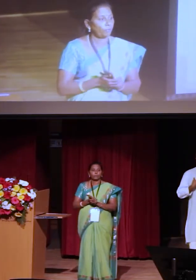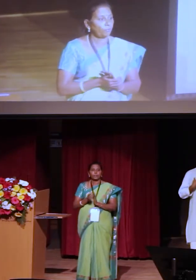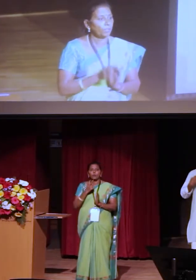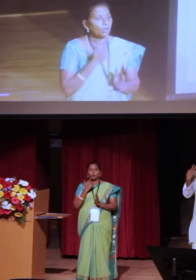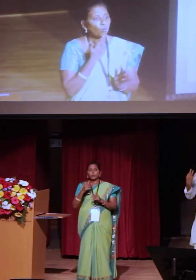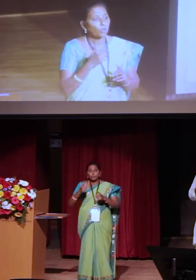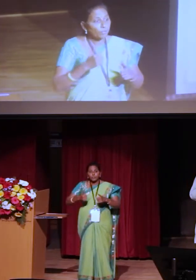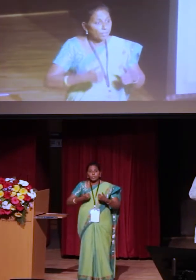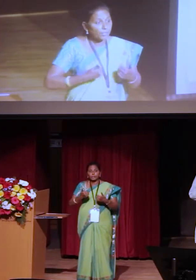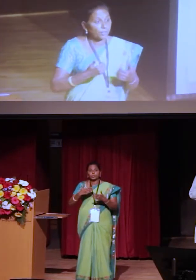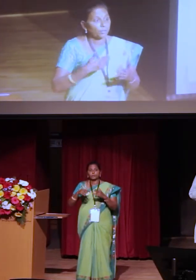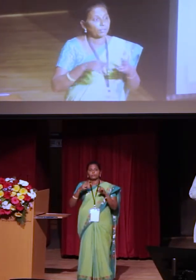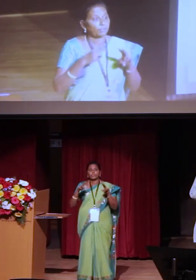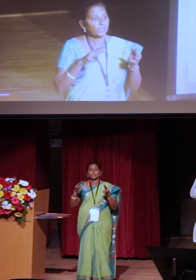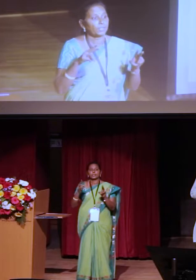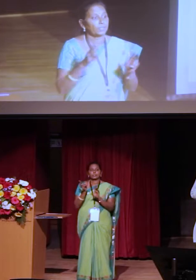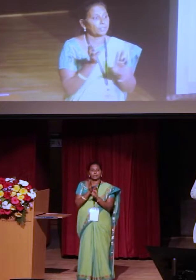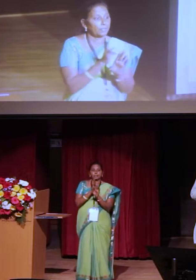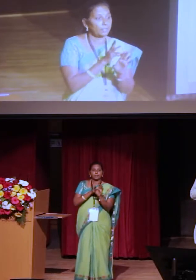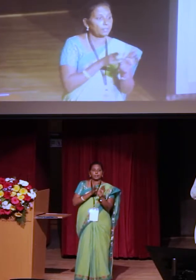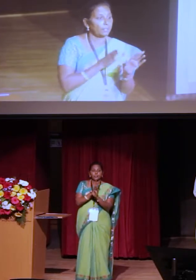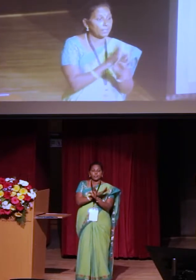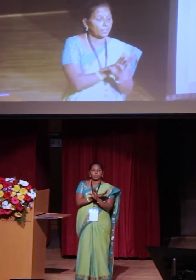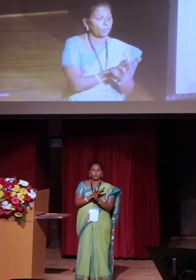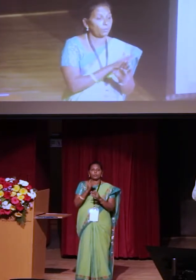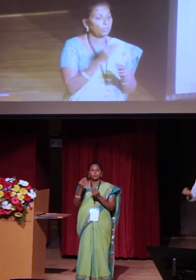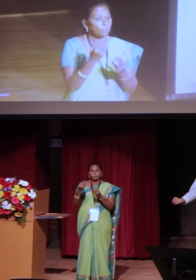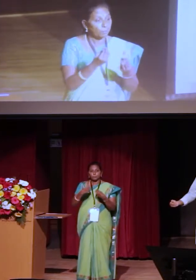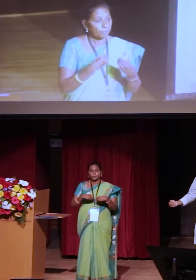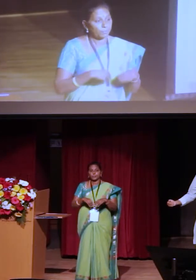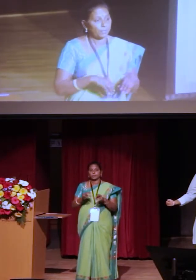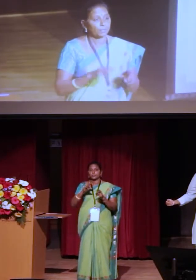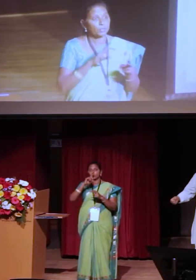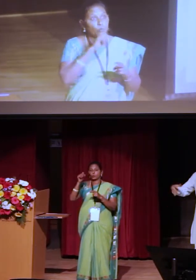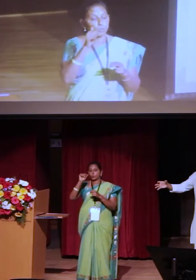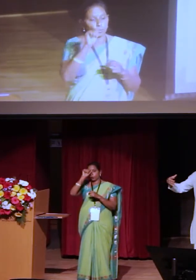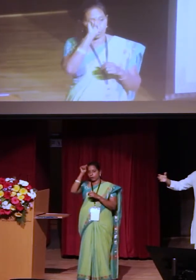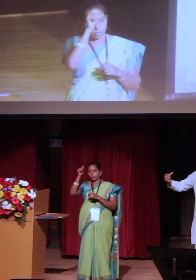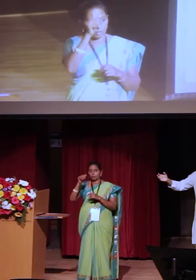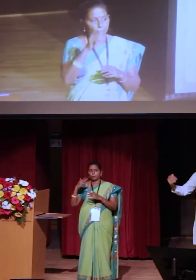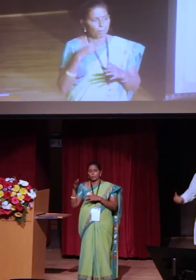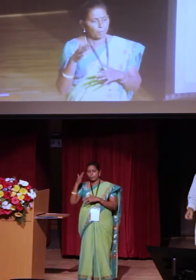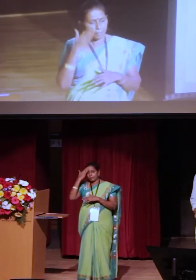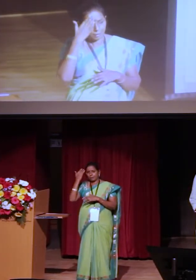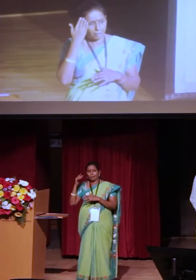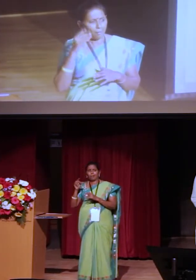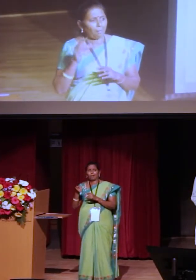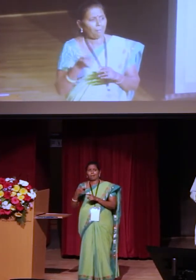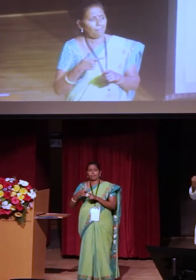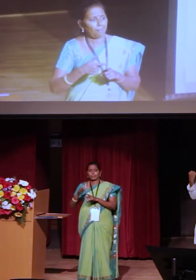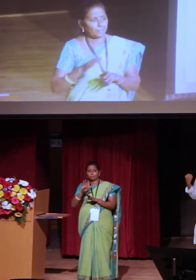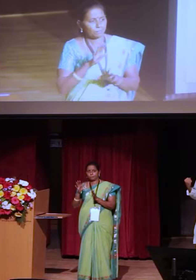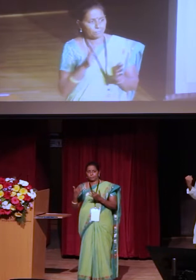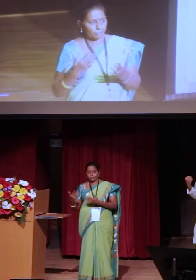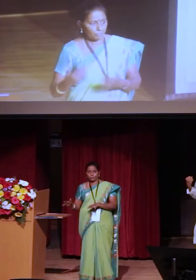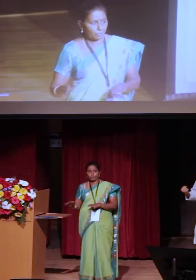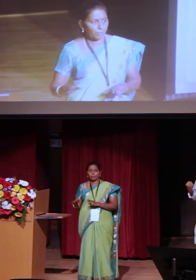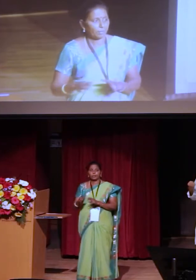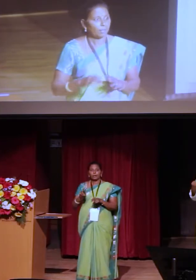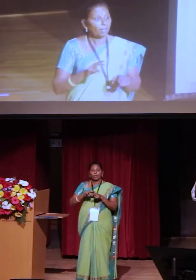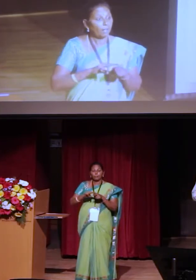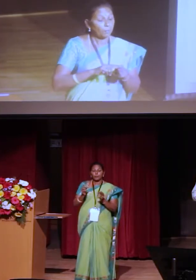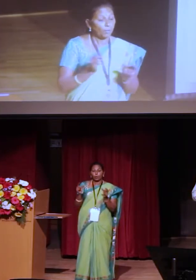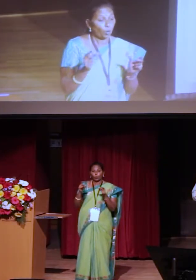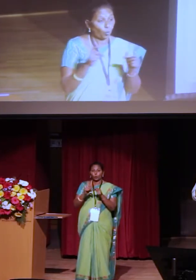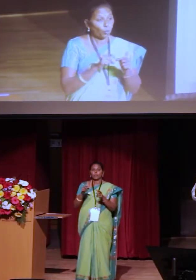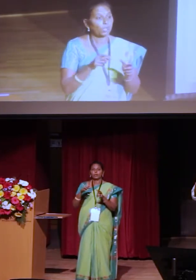what we tried to do 3 years ago was to say, if I bring this over to India, never mind the cost, availability, etc., can I apply ludic